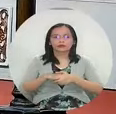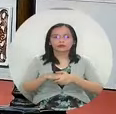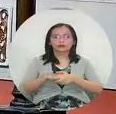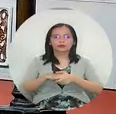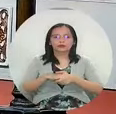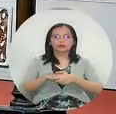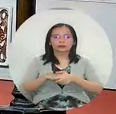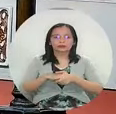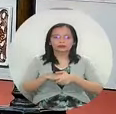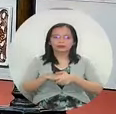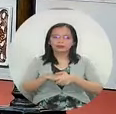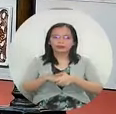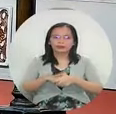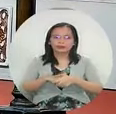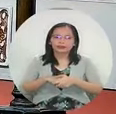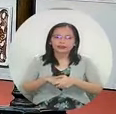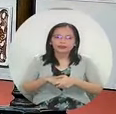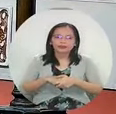Waka mo kay ba ho?